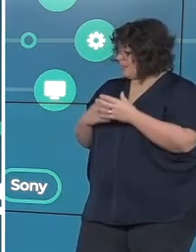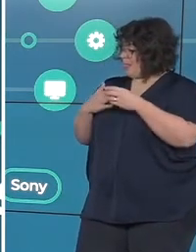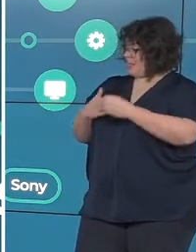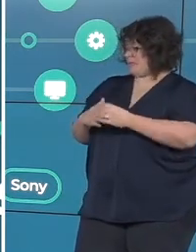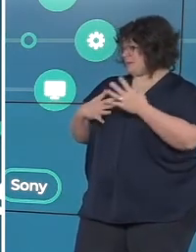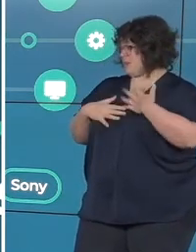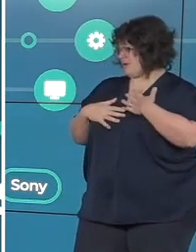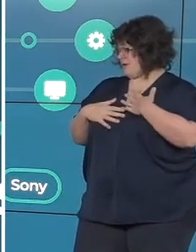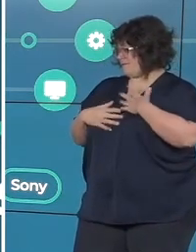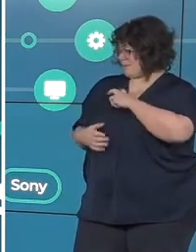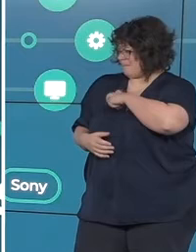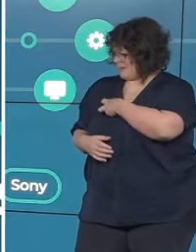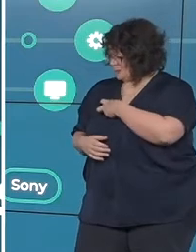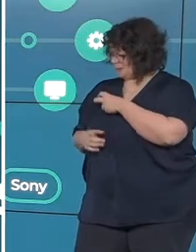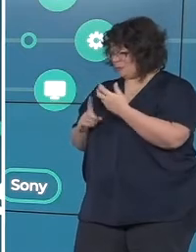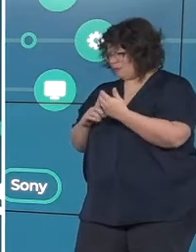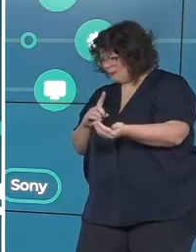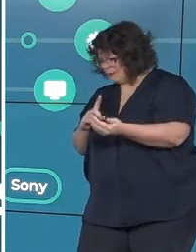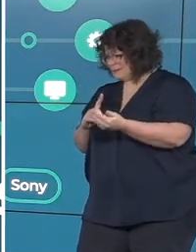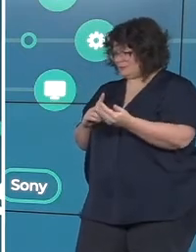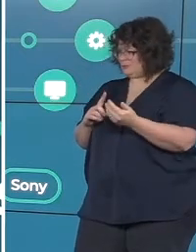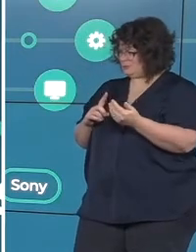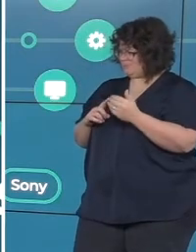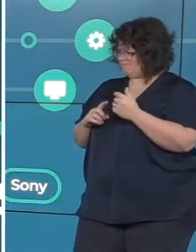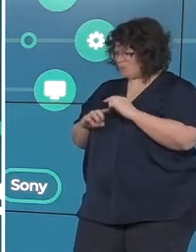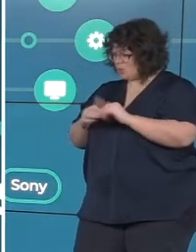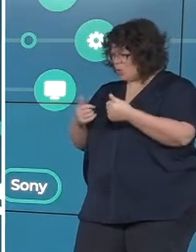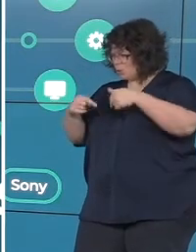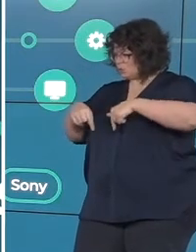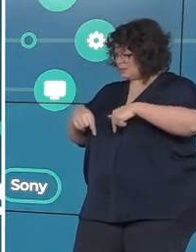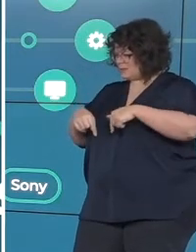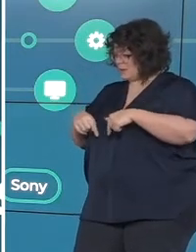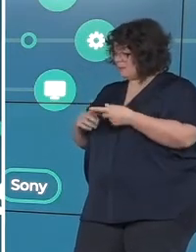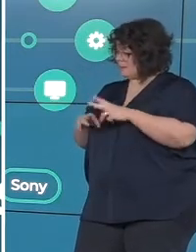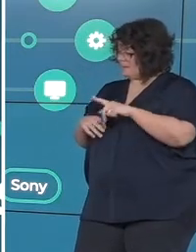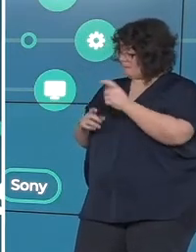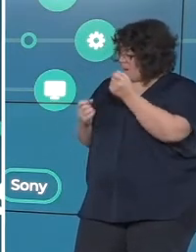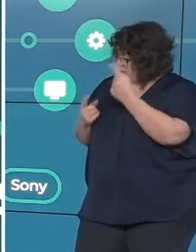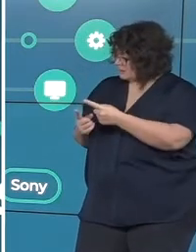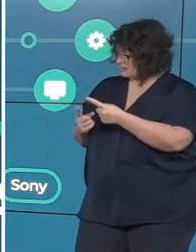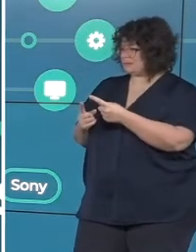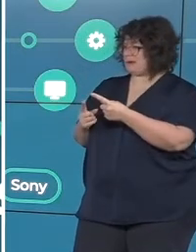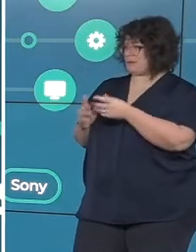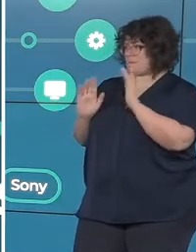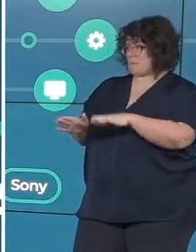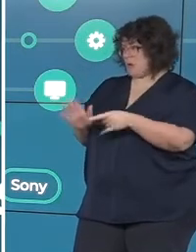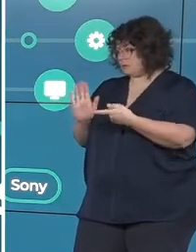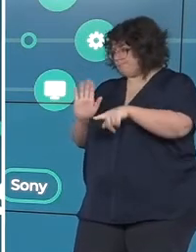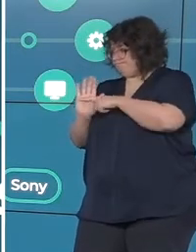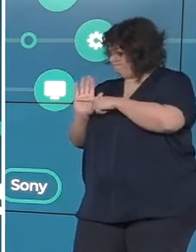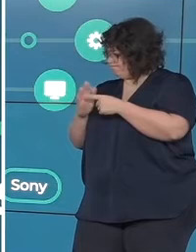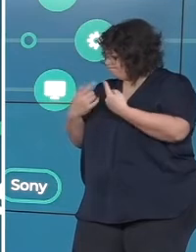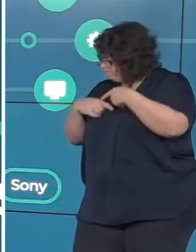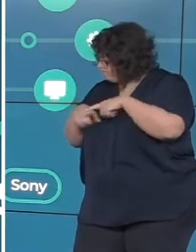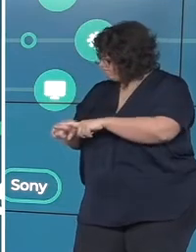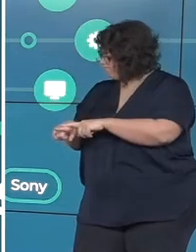not accessibility being sort of bureaucratic compliance for you have to do this checklist because you have to, because the law says. It's kind of getting beyond that to this,